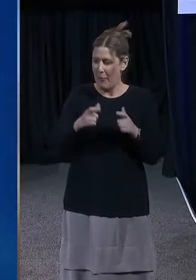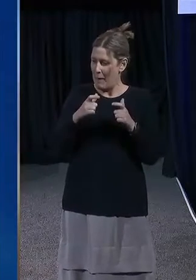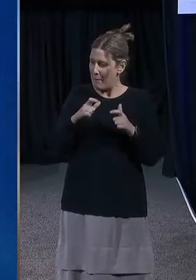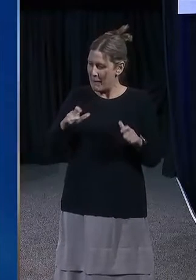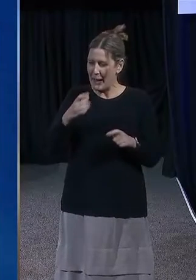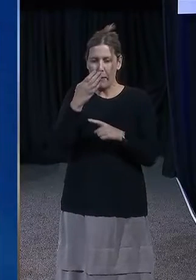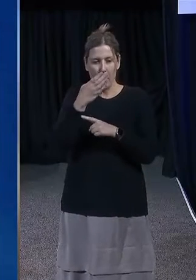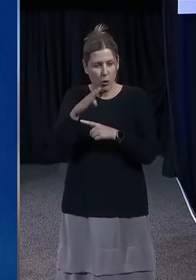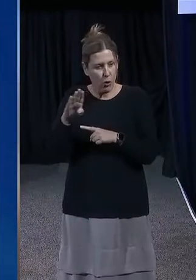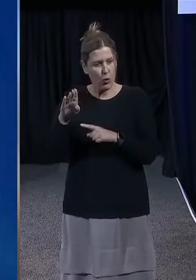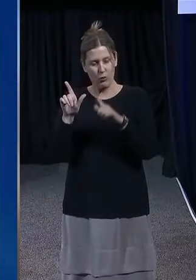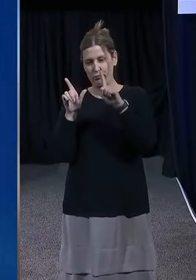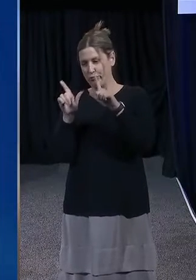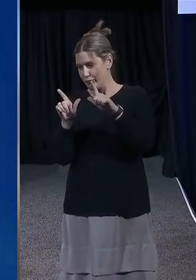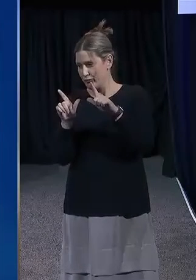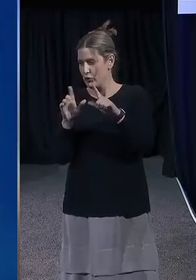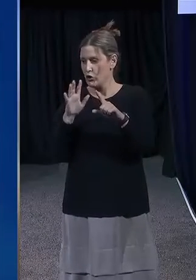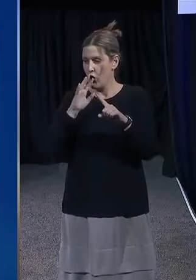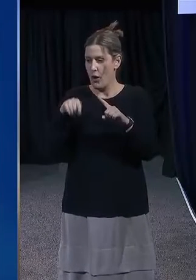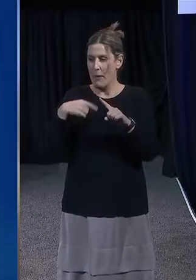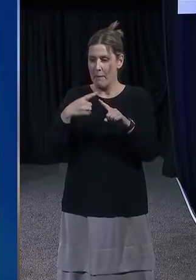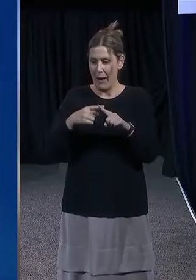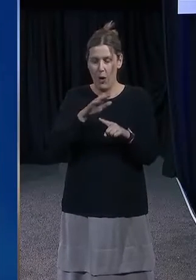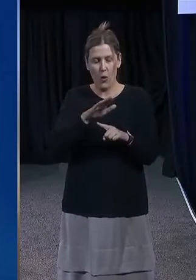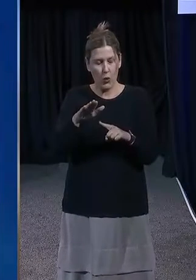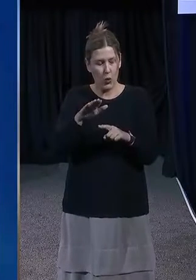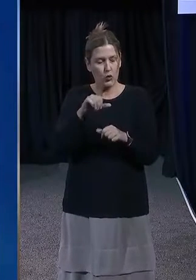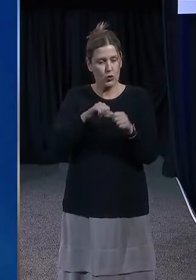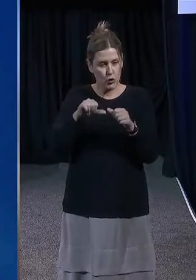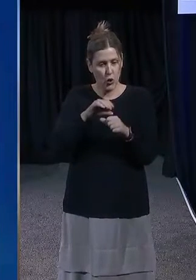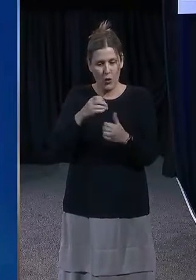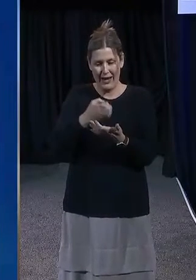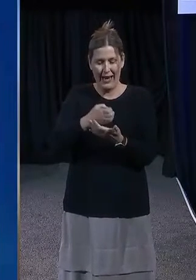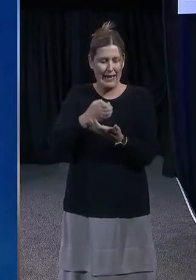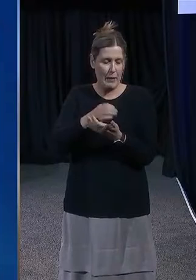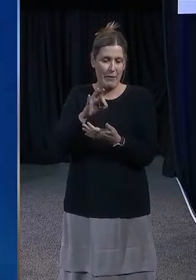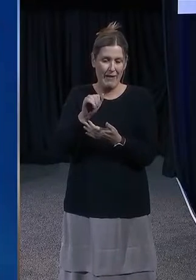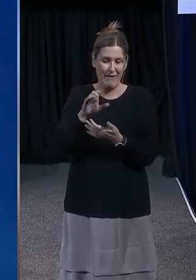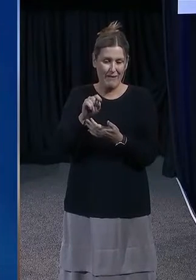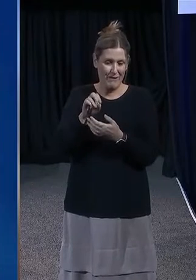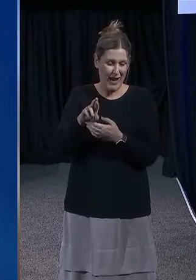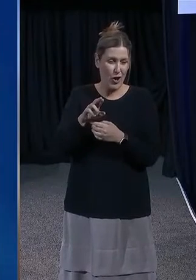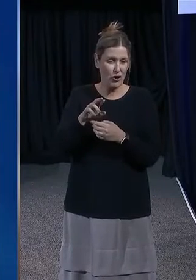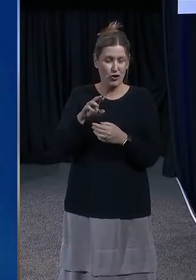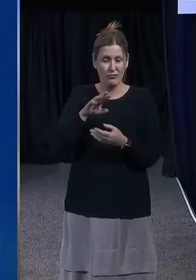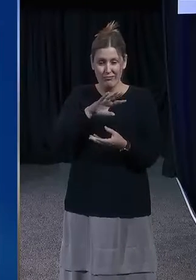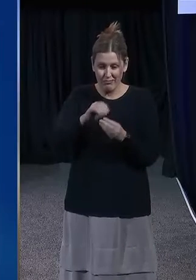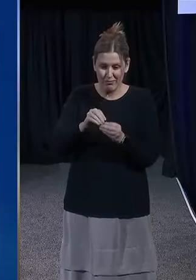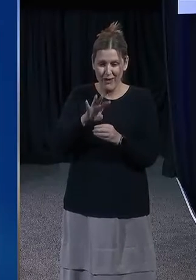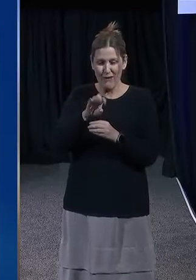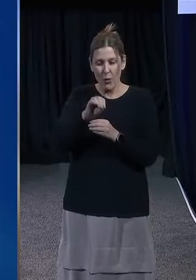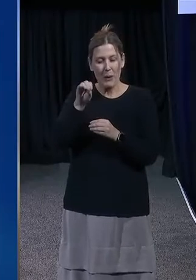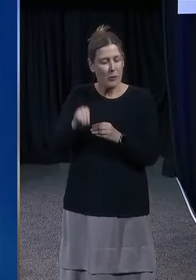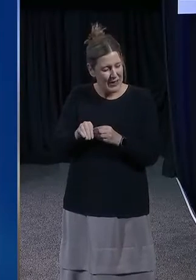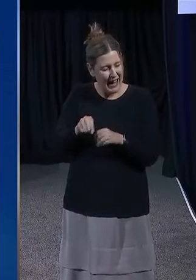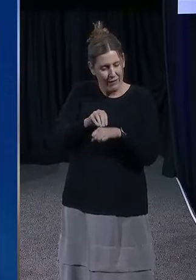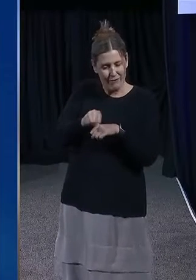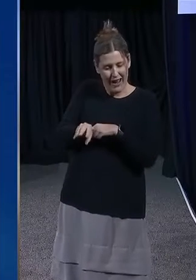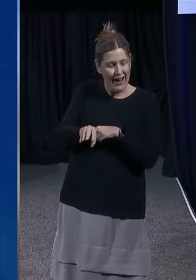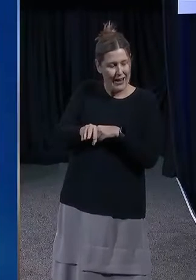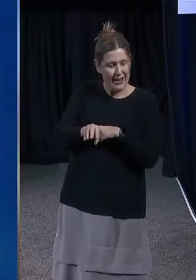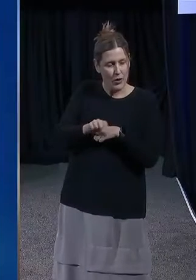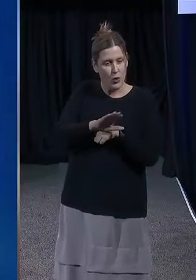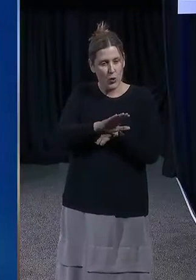blue pie slice that tells you that your social and economic factors are 40% determinatives of